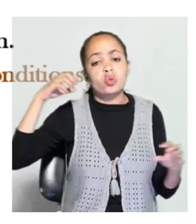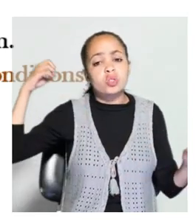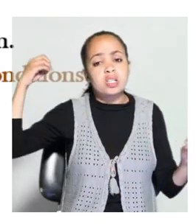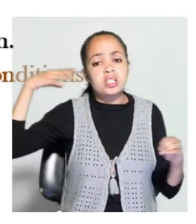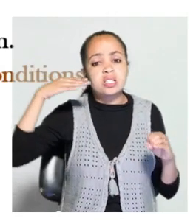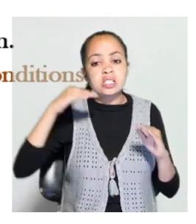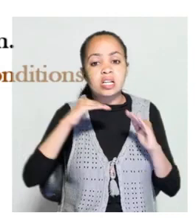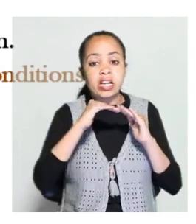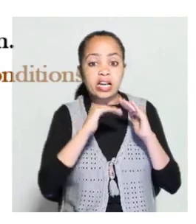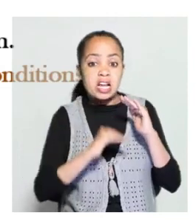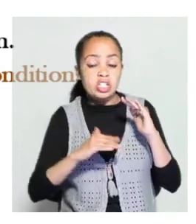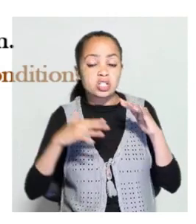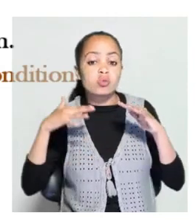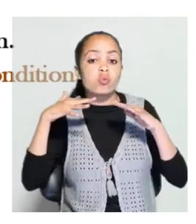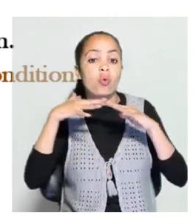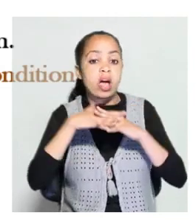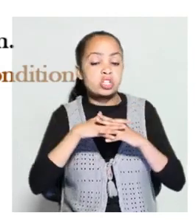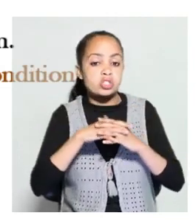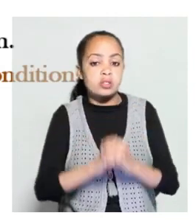Photosynthesis, a reduction reaction.